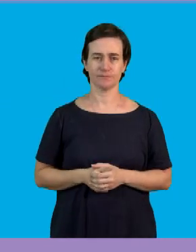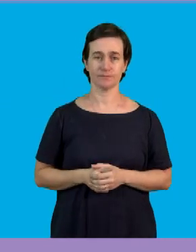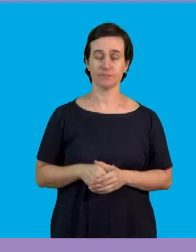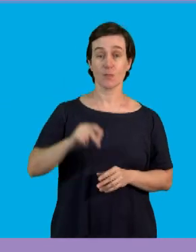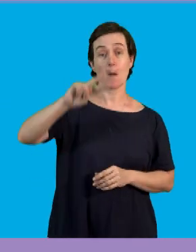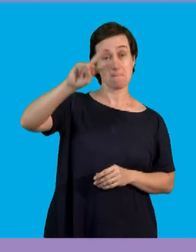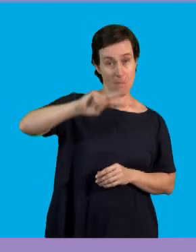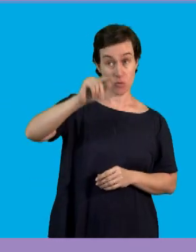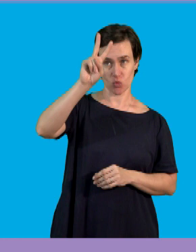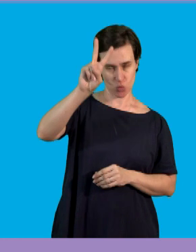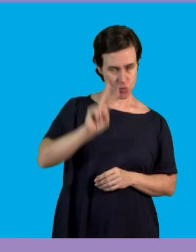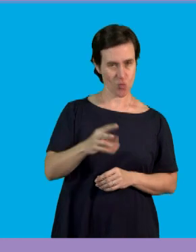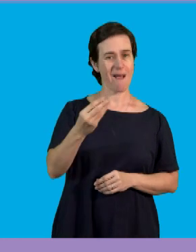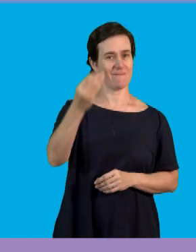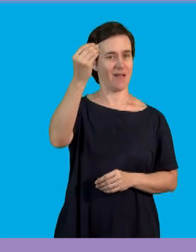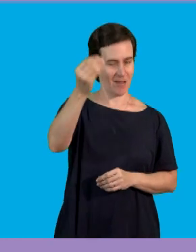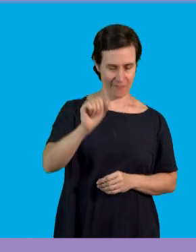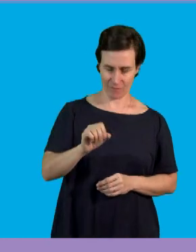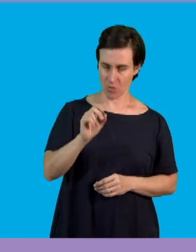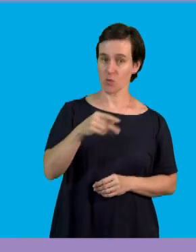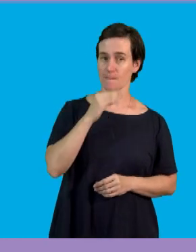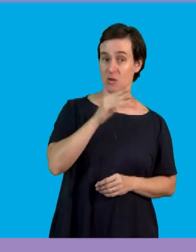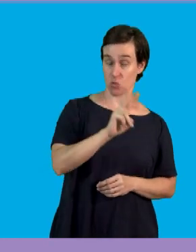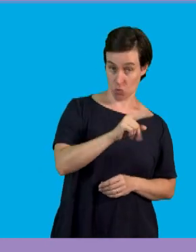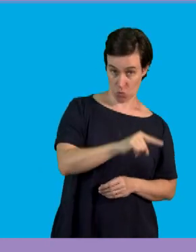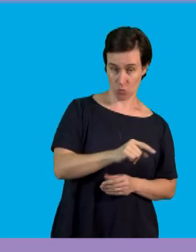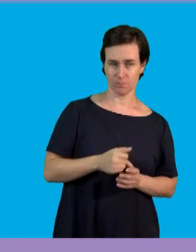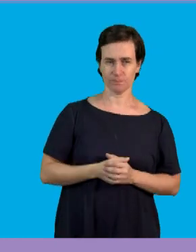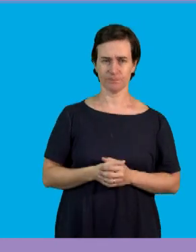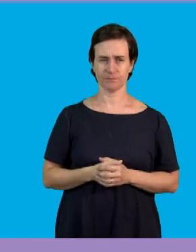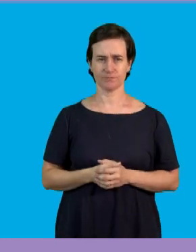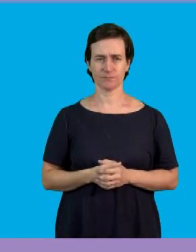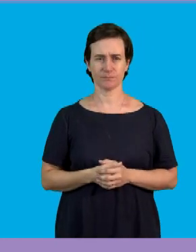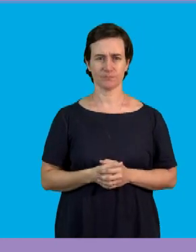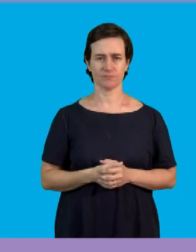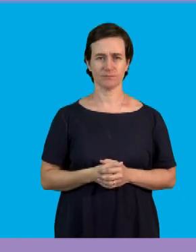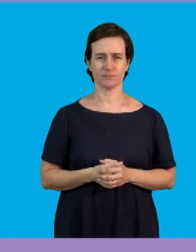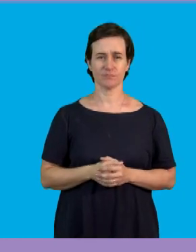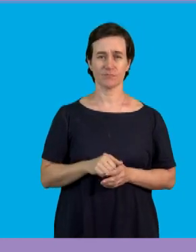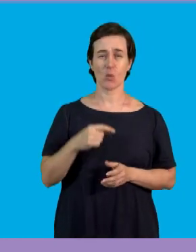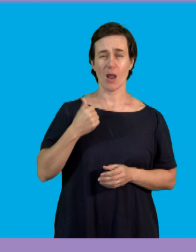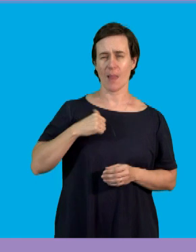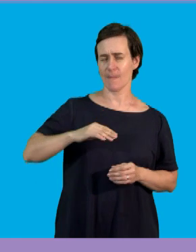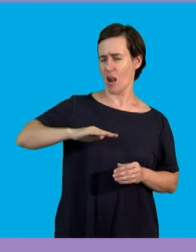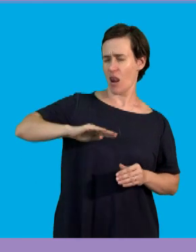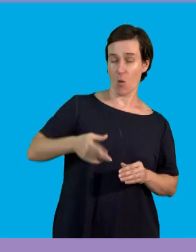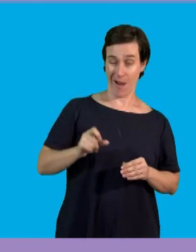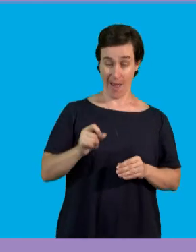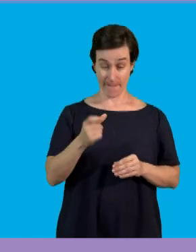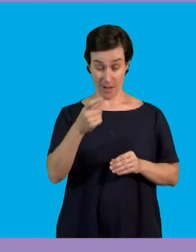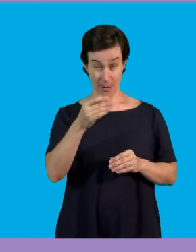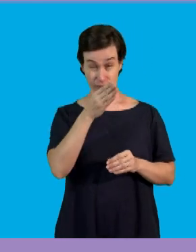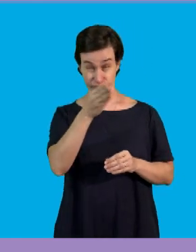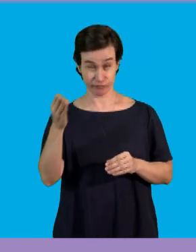2. So there is my 2. But now we are looking for the ones with the lowest frequency. If we look at this first block,